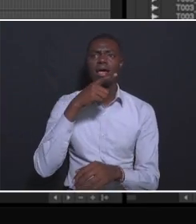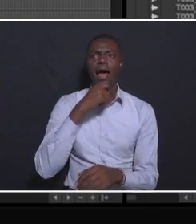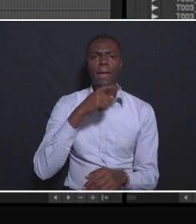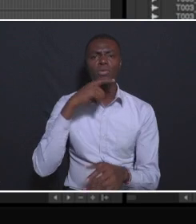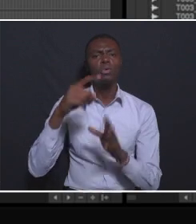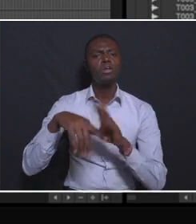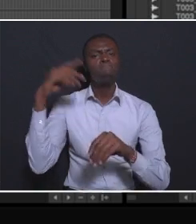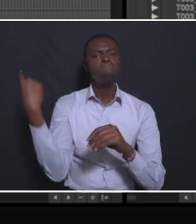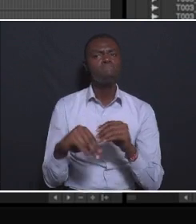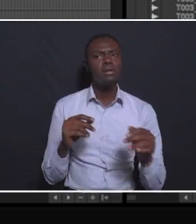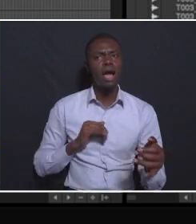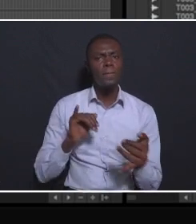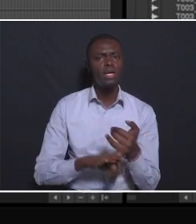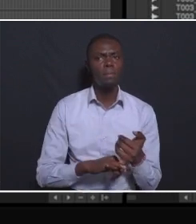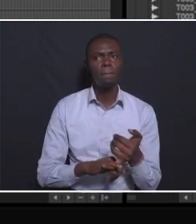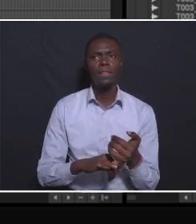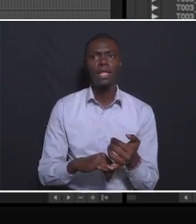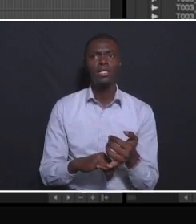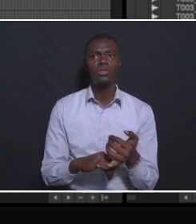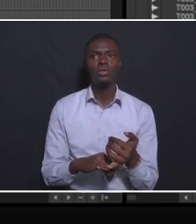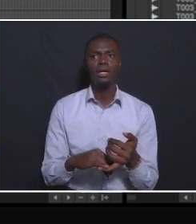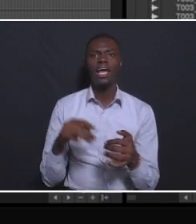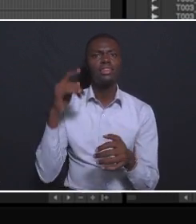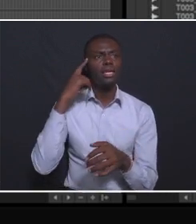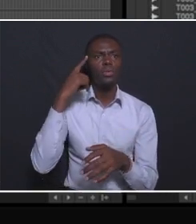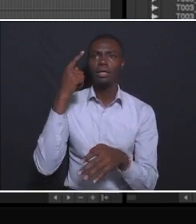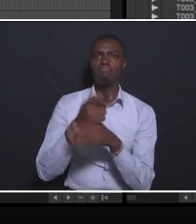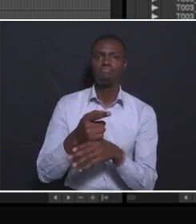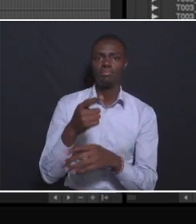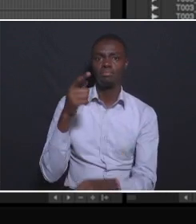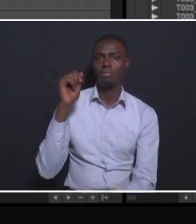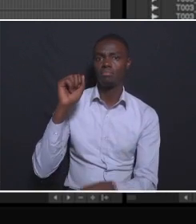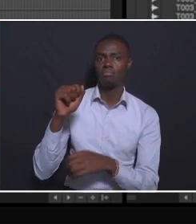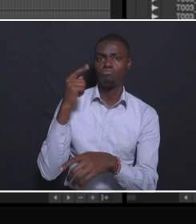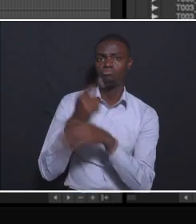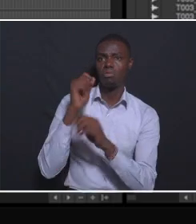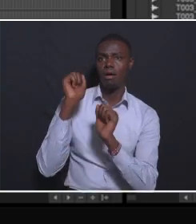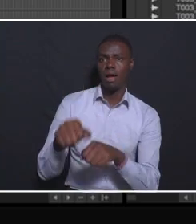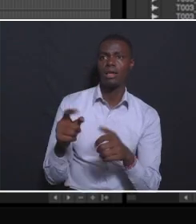wife. As a matter of fact, I think let me play you that clip. So then we'll break down that clip